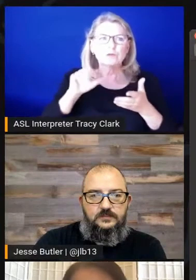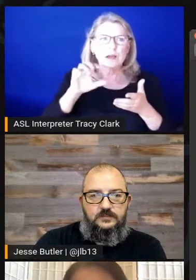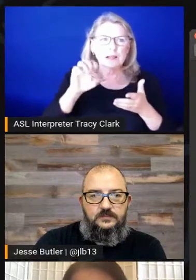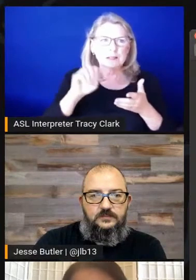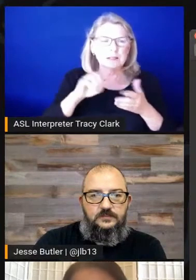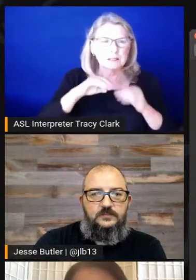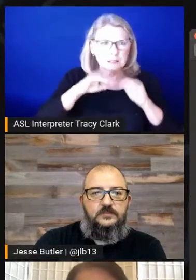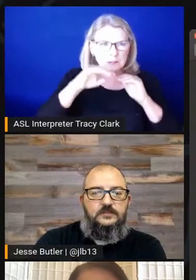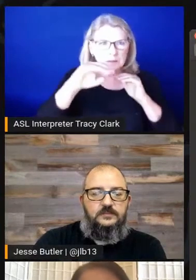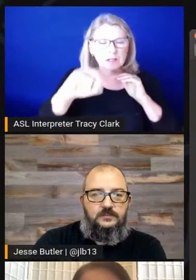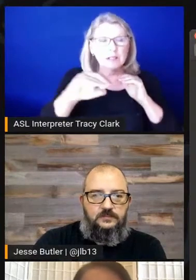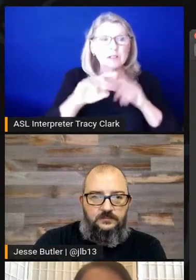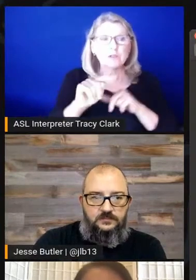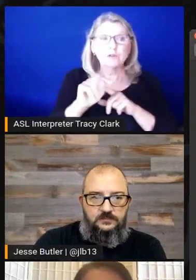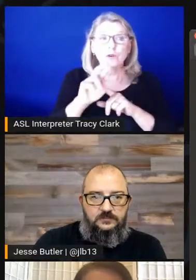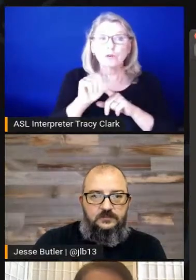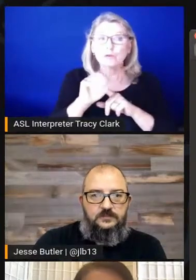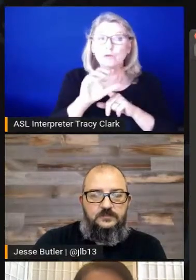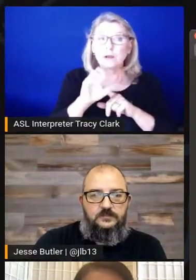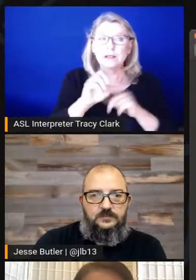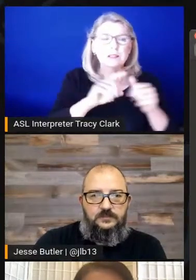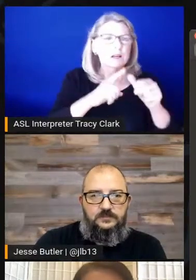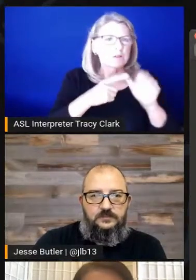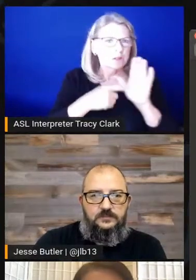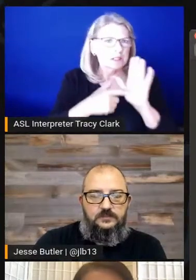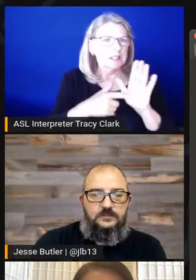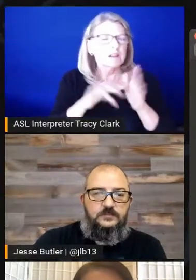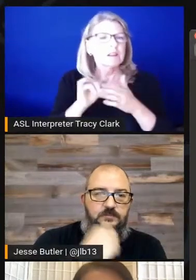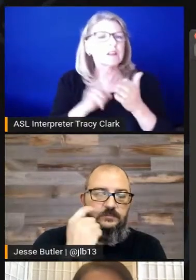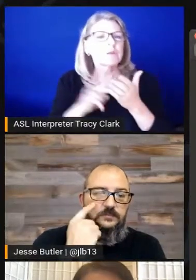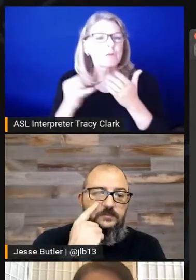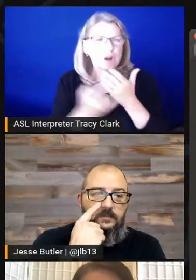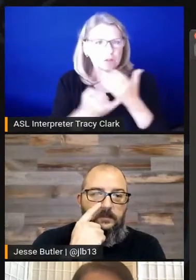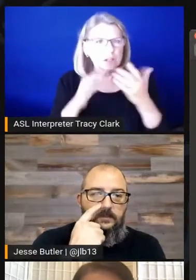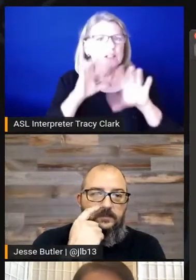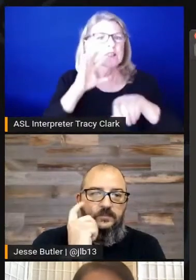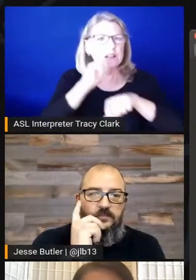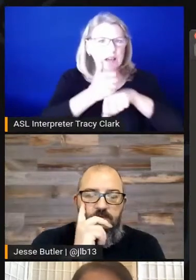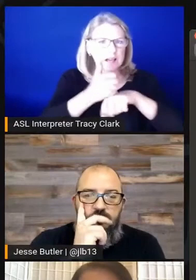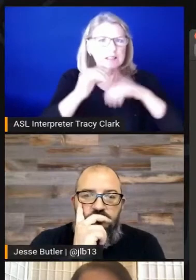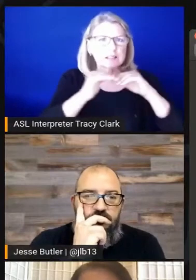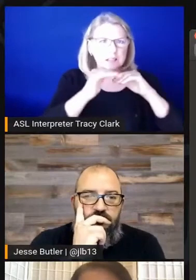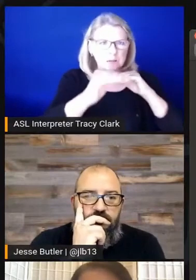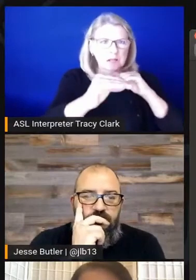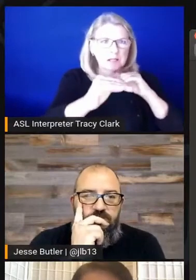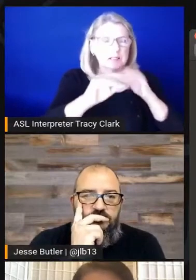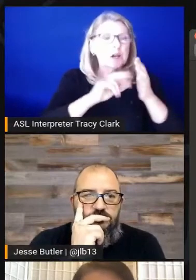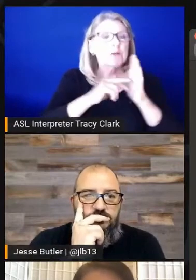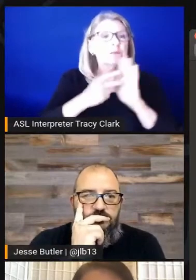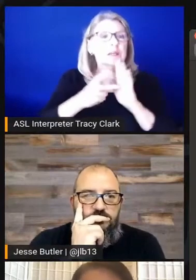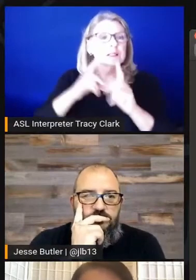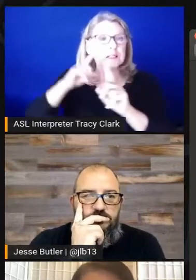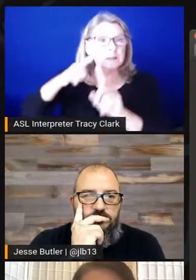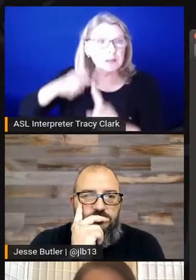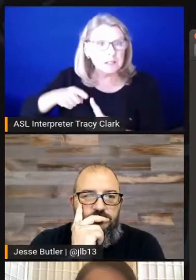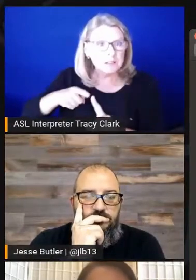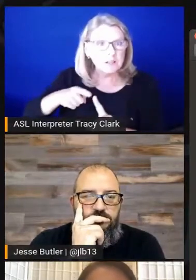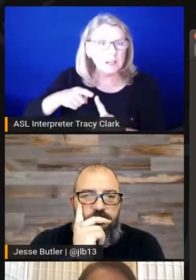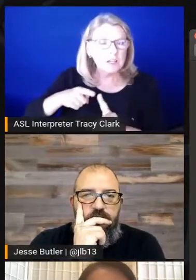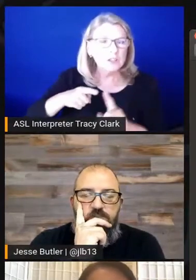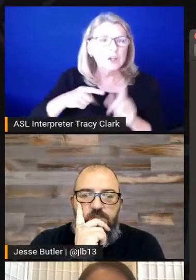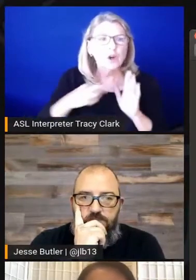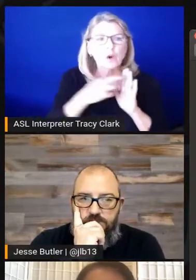project stabilized, which means that the specification, the protocol, the API,